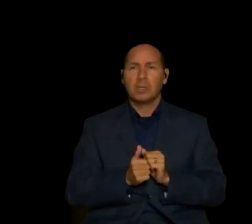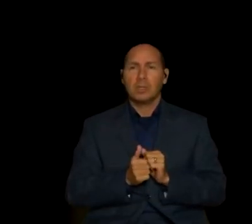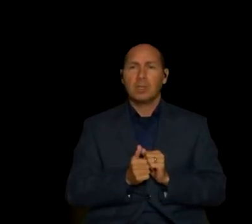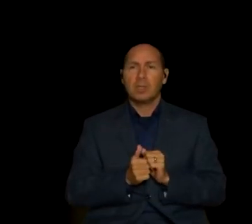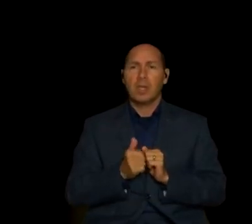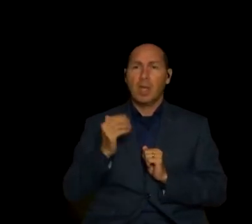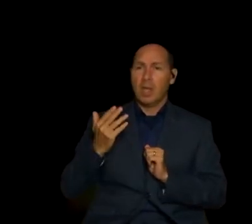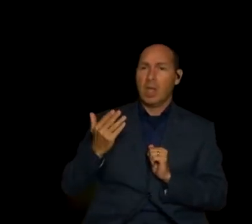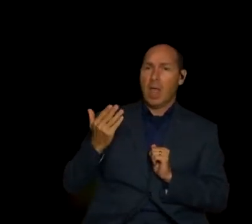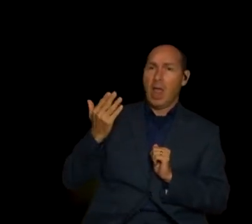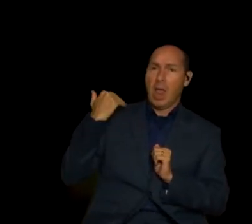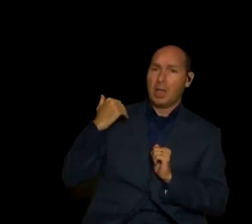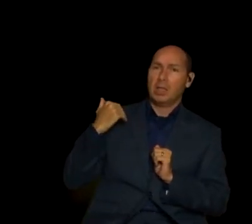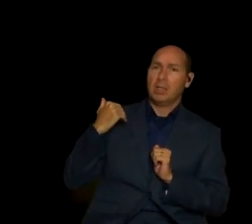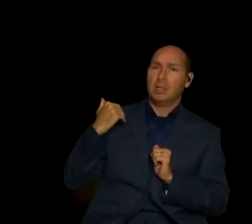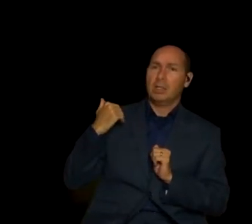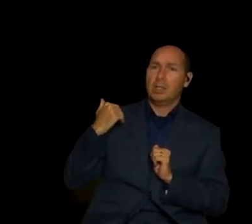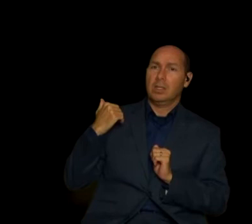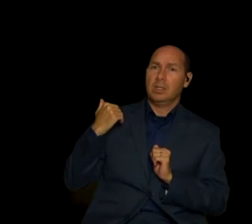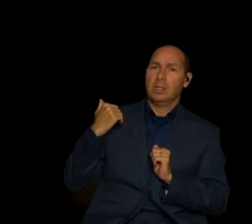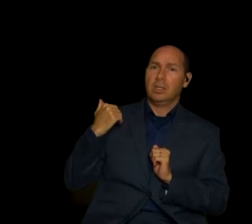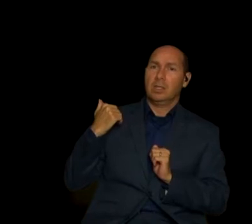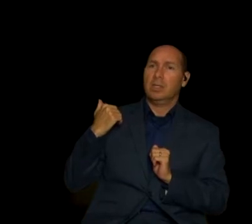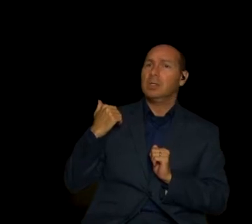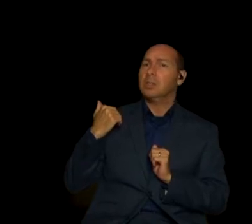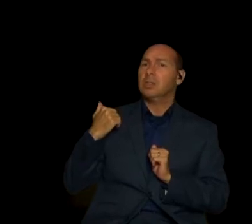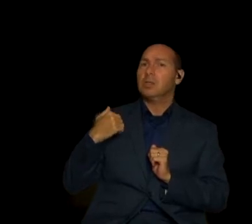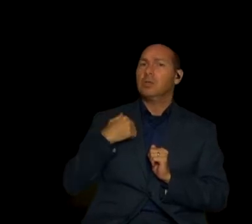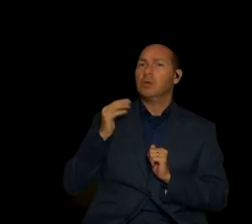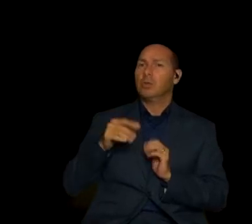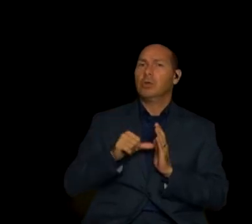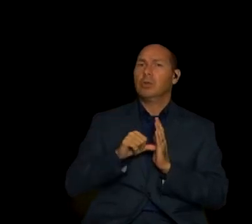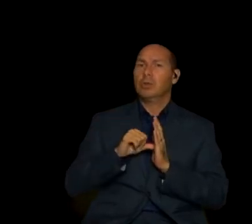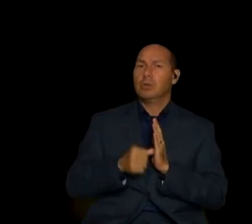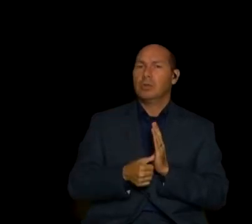to launching, and I'm going to plug it in as many times as I can,